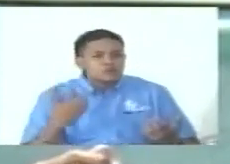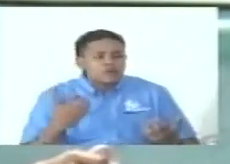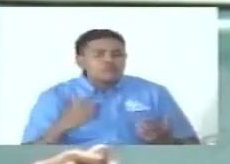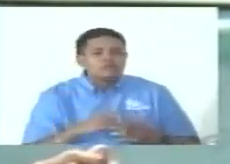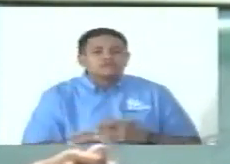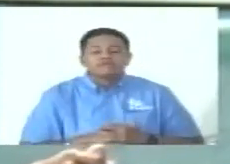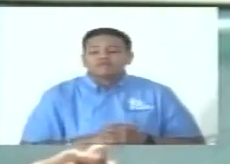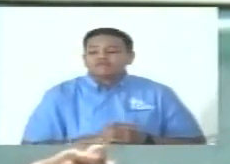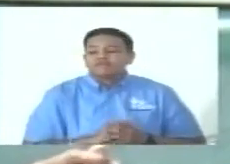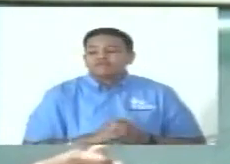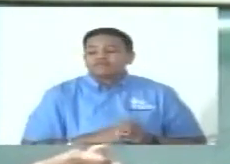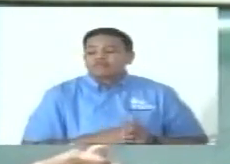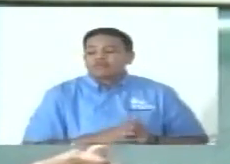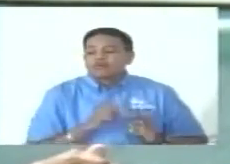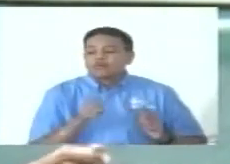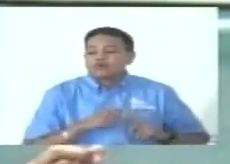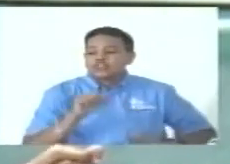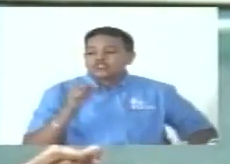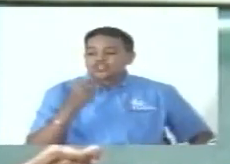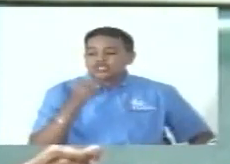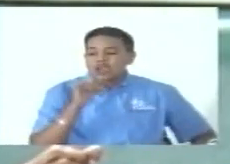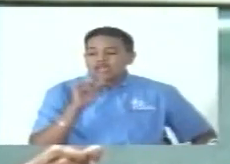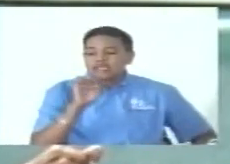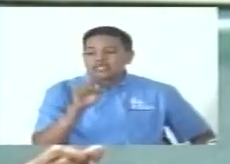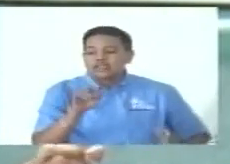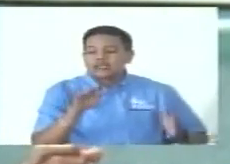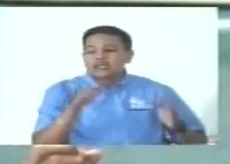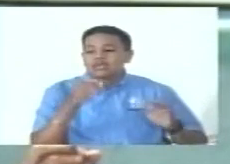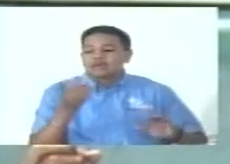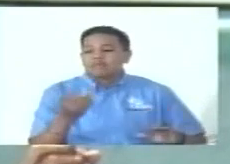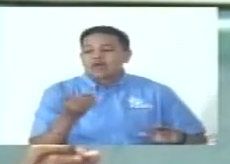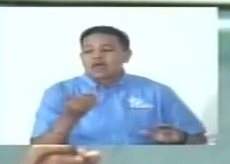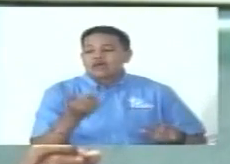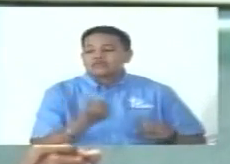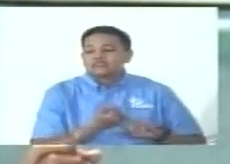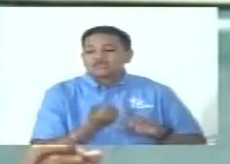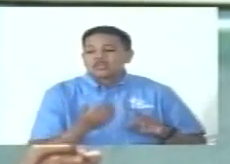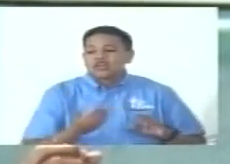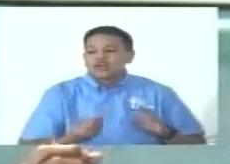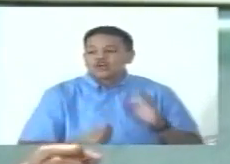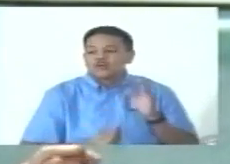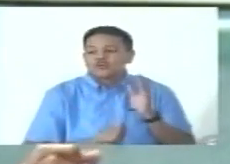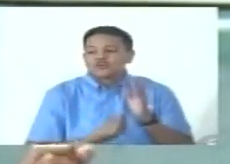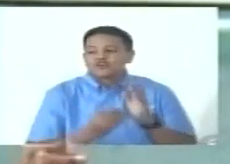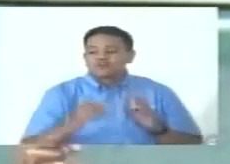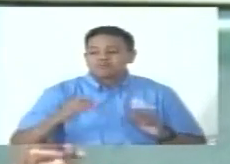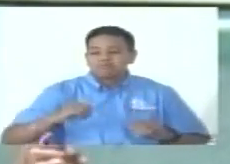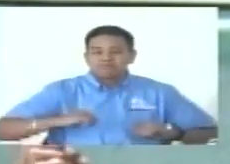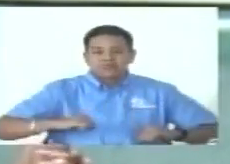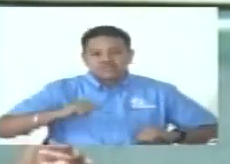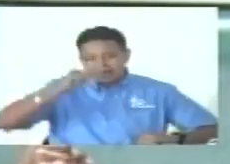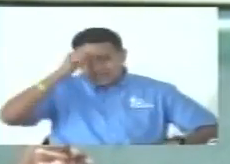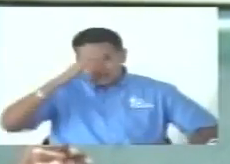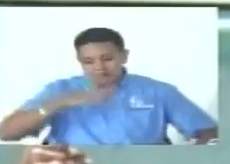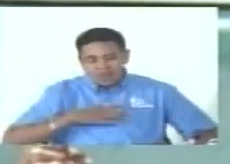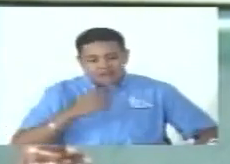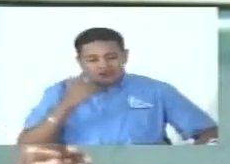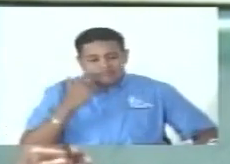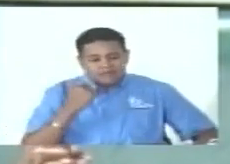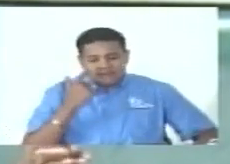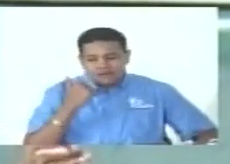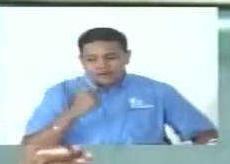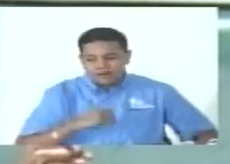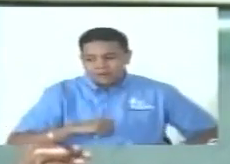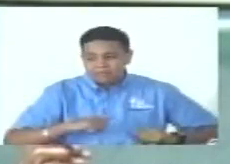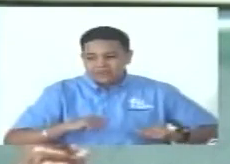When Shahine passed, grown men cried. Grown men